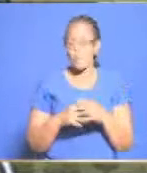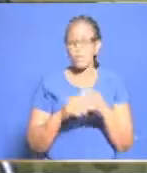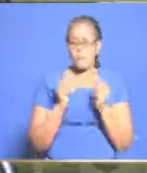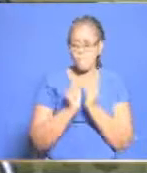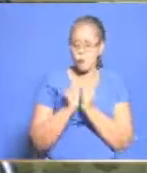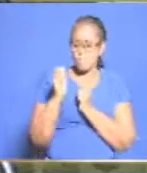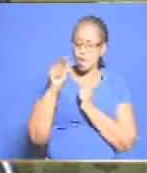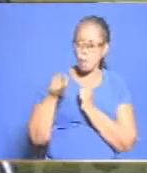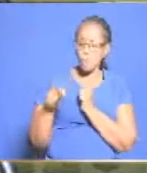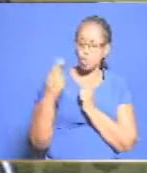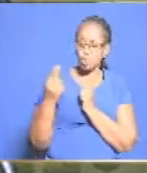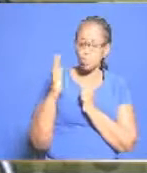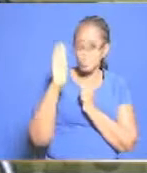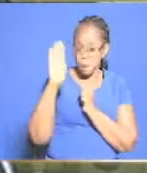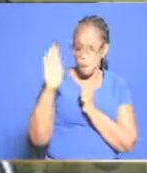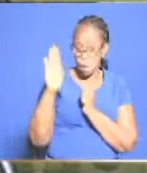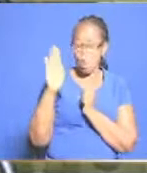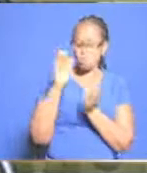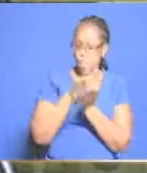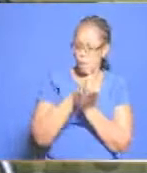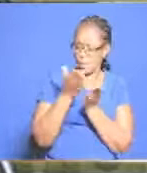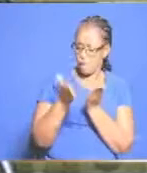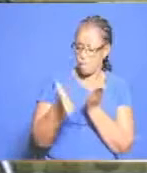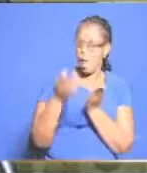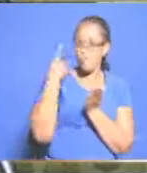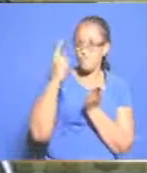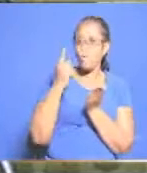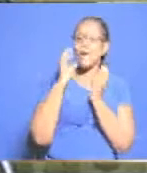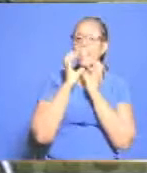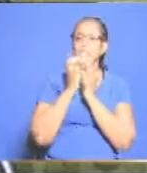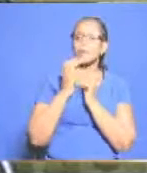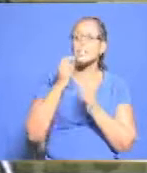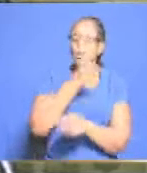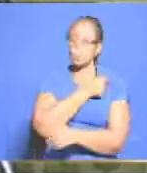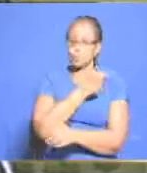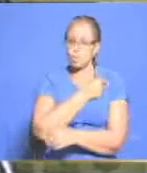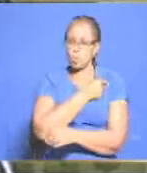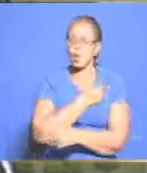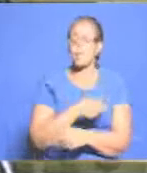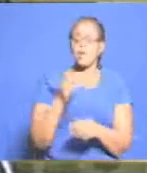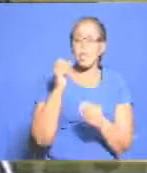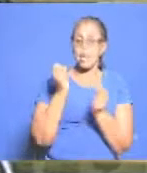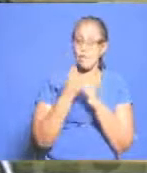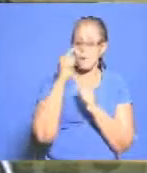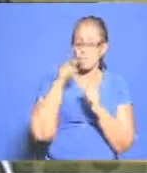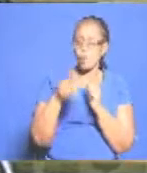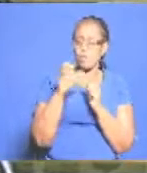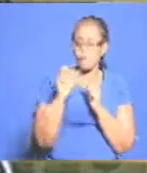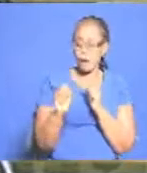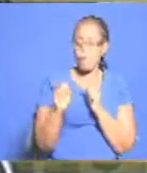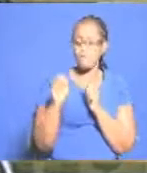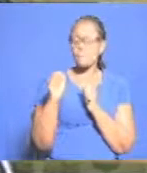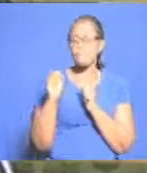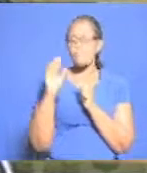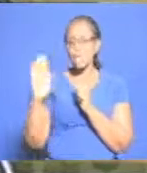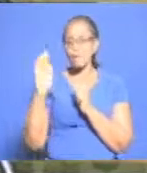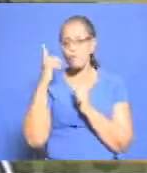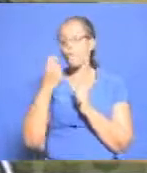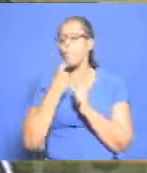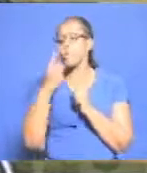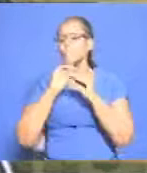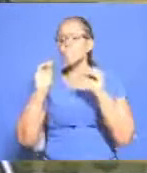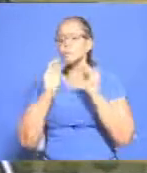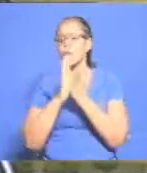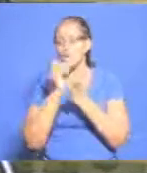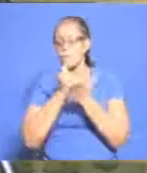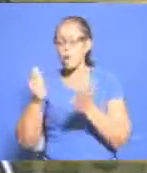15.2 billion has been set aside for Kenyatta National Hospital, Kenyan shilling 11.5 billion for the Moi Teaching and Referral Hospital, Kenyan